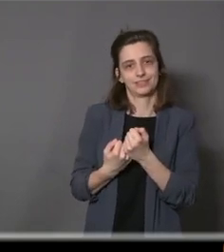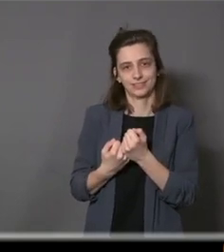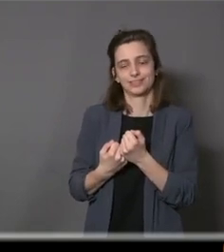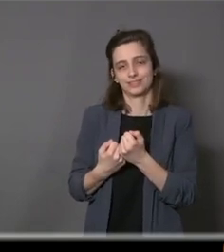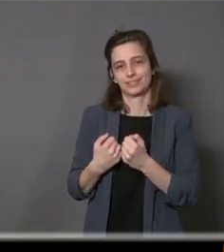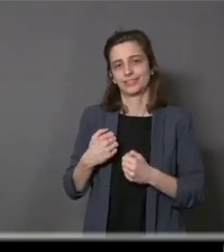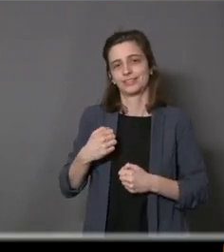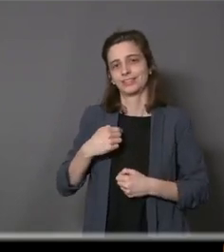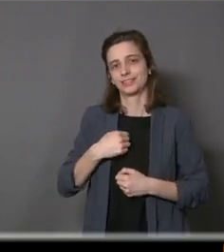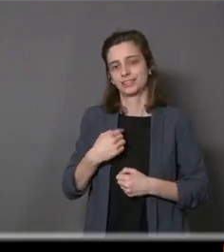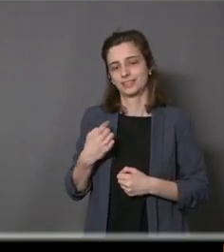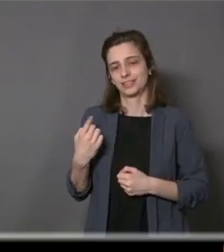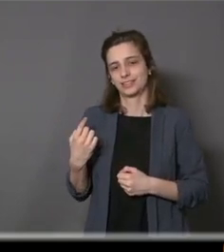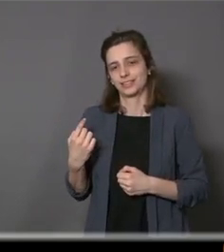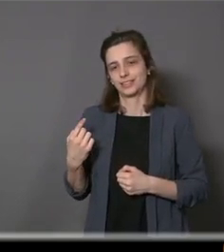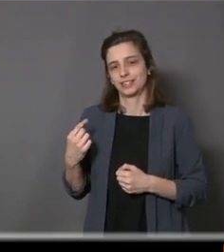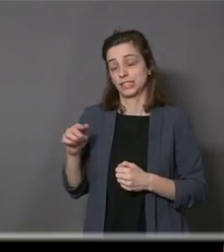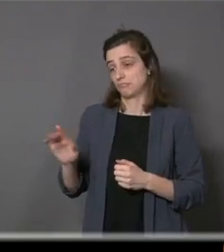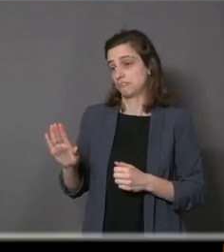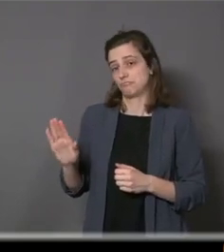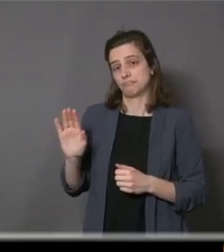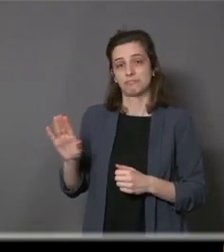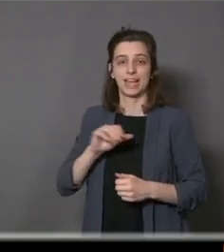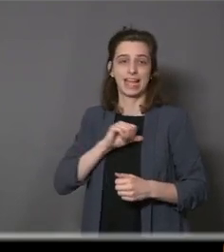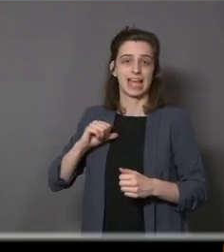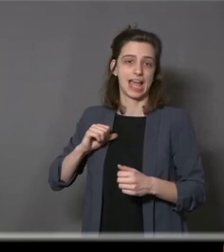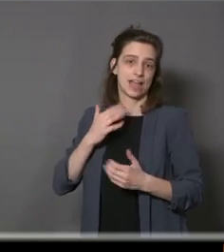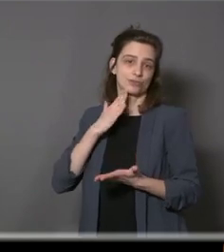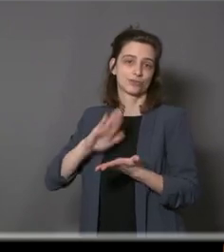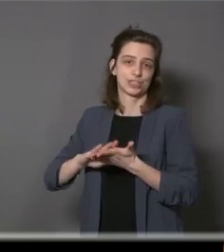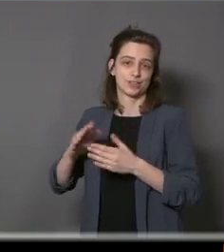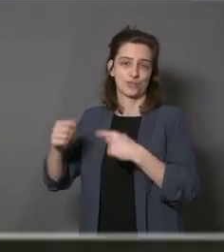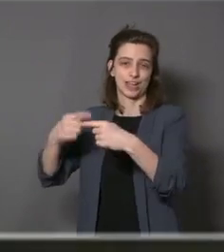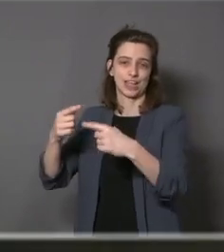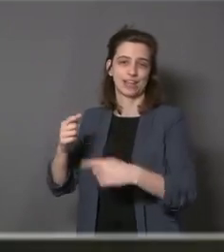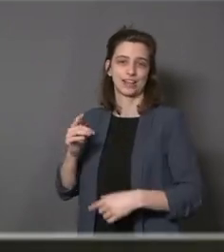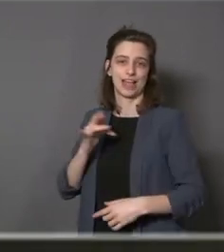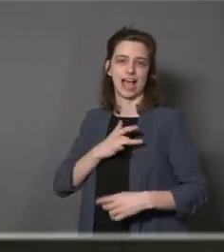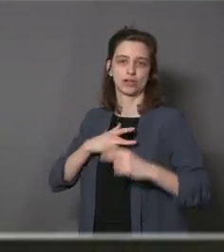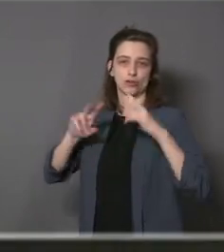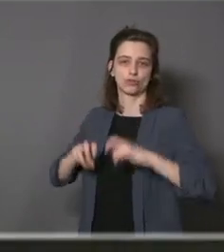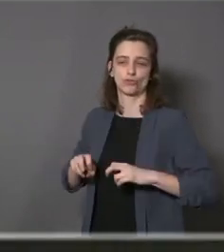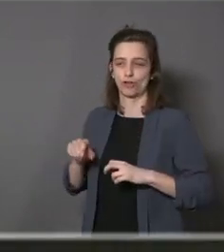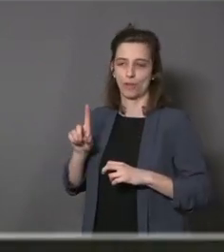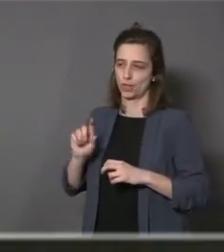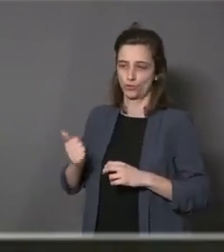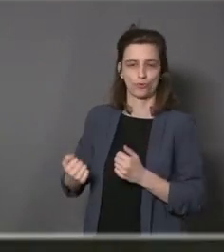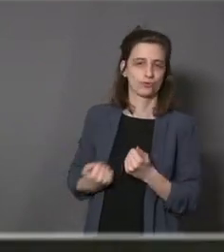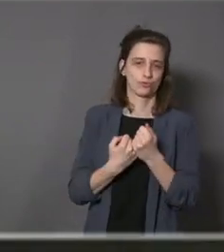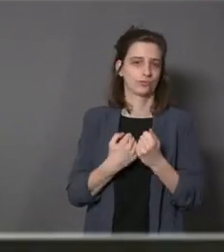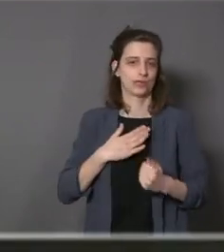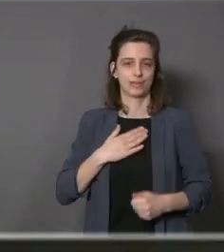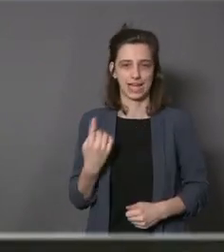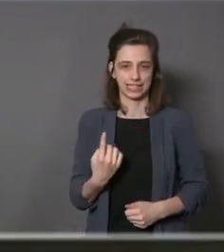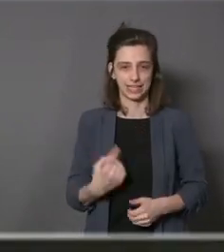own passionate and successful career in cardiology. I thank you again for recognizing my team's